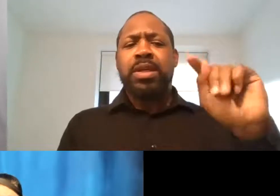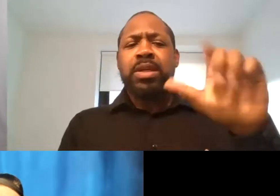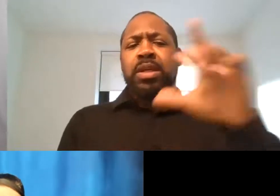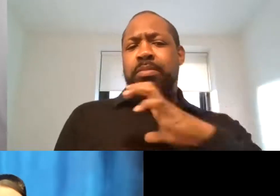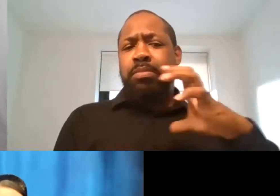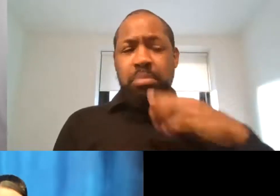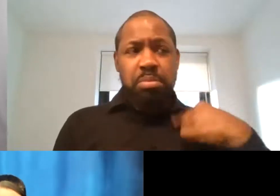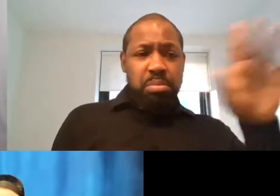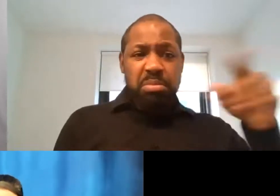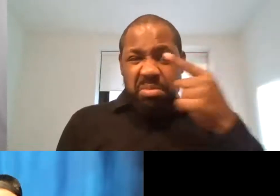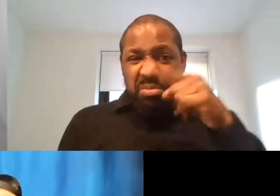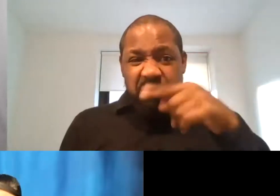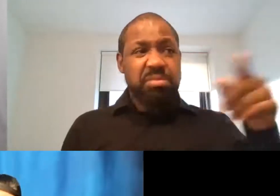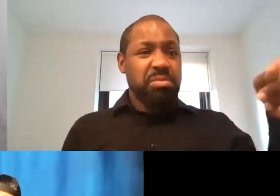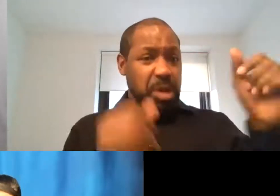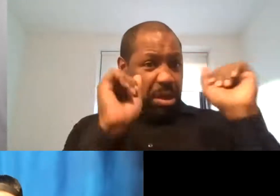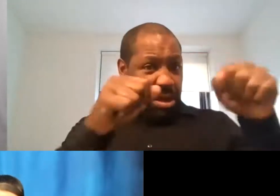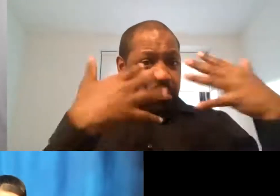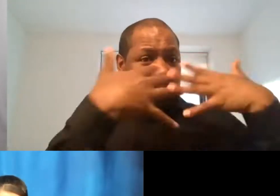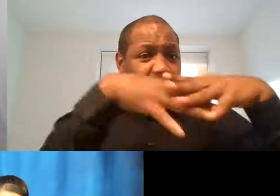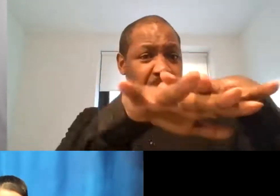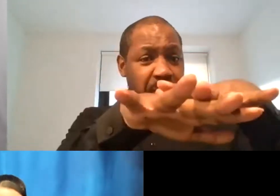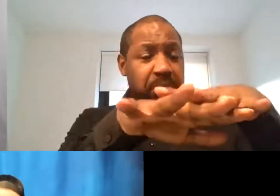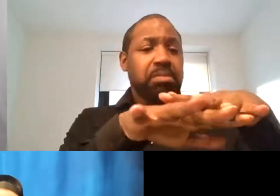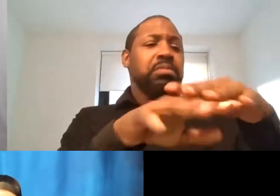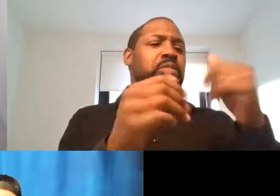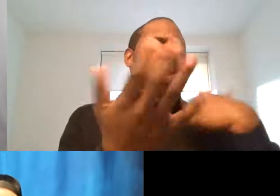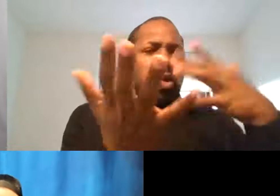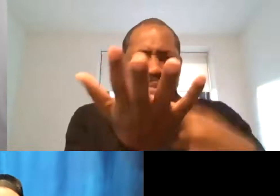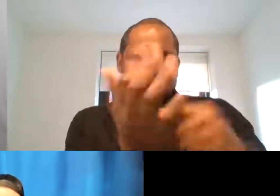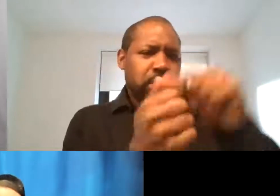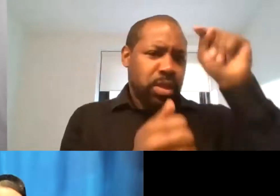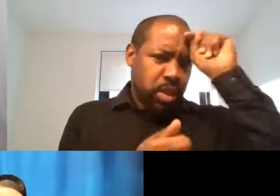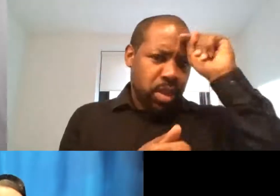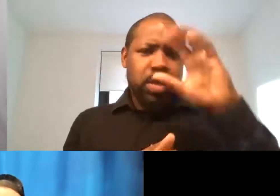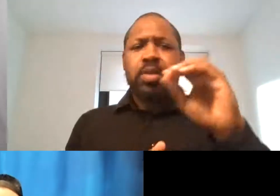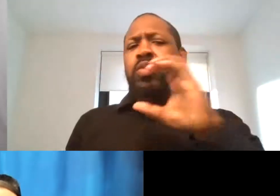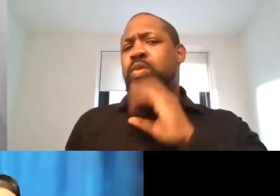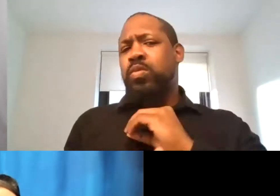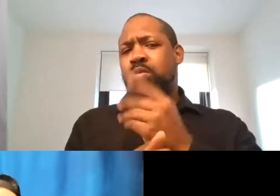people who are responsible for the Tech Access Committee and others would be able,